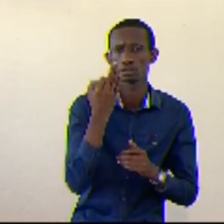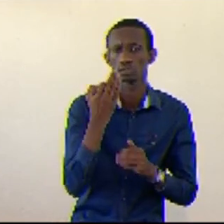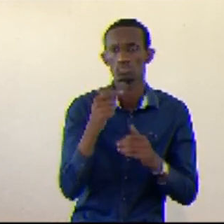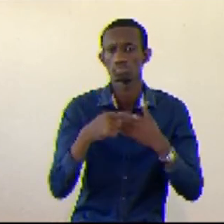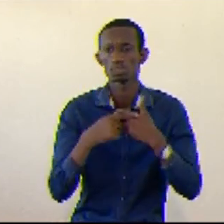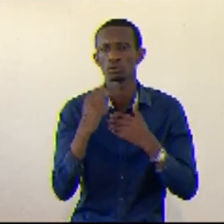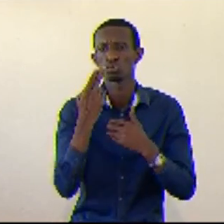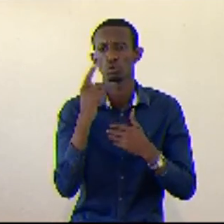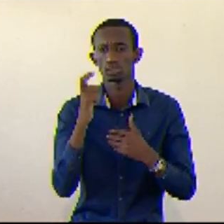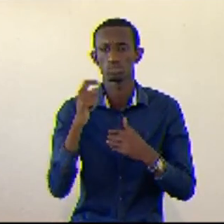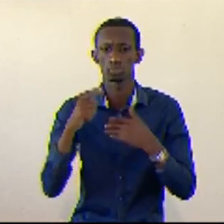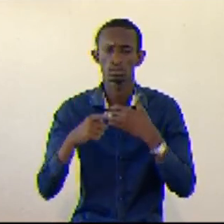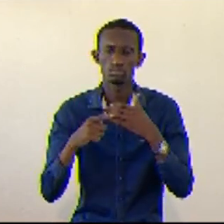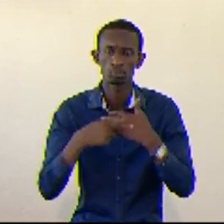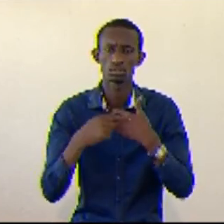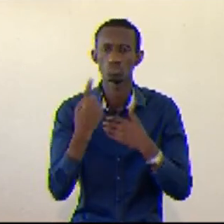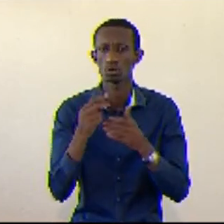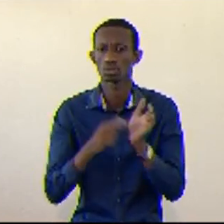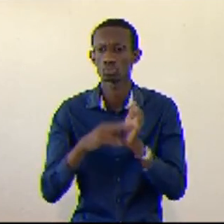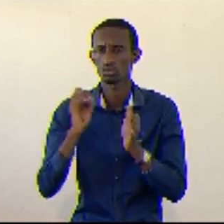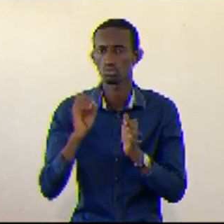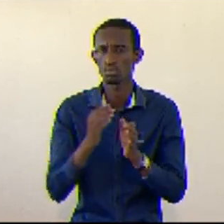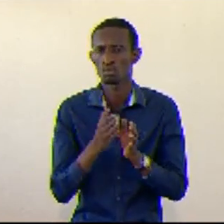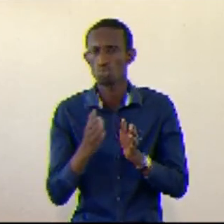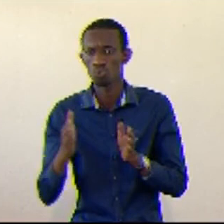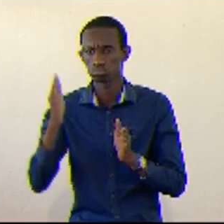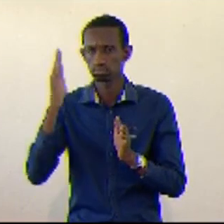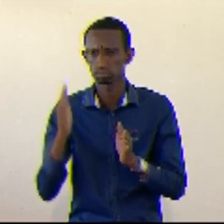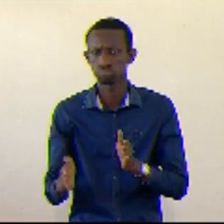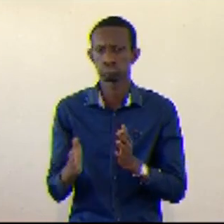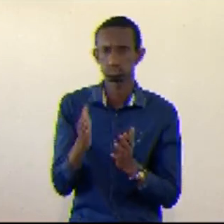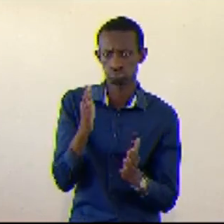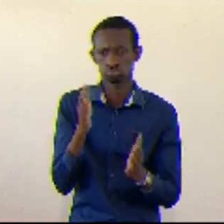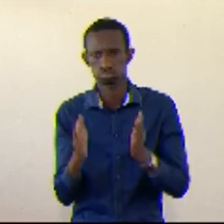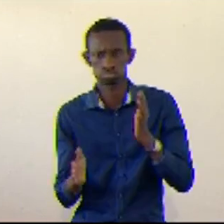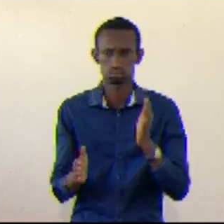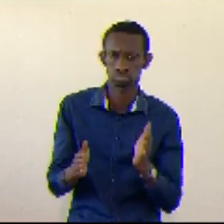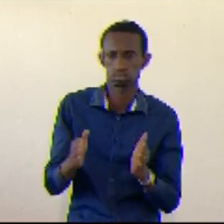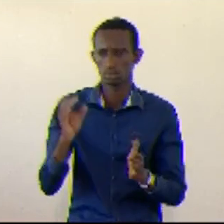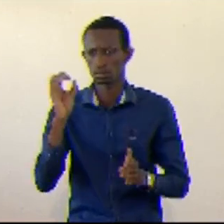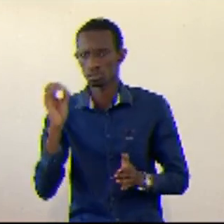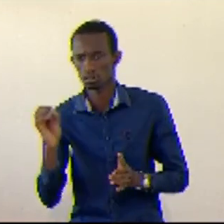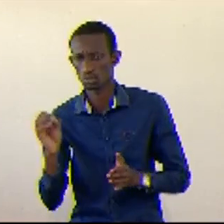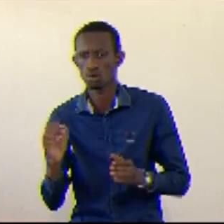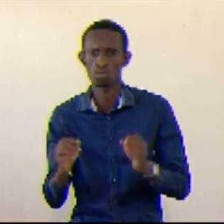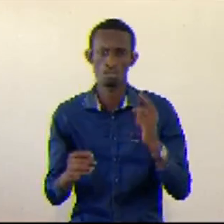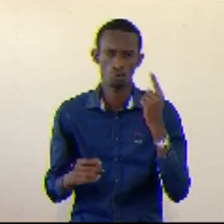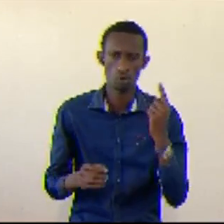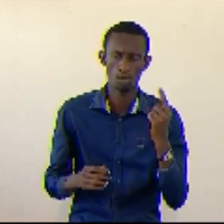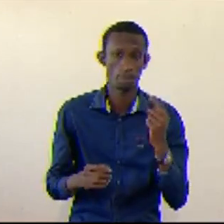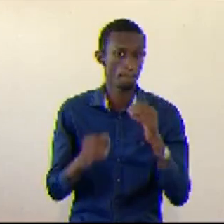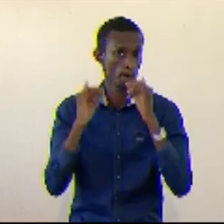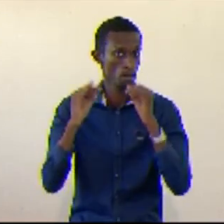2 equals 0. In this interval, 0 up to 1, when